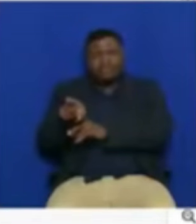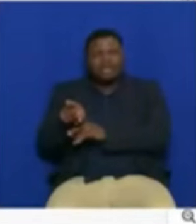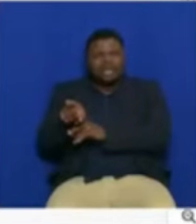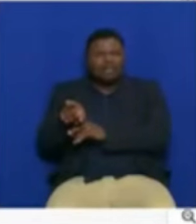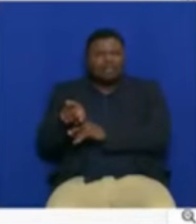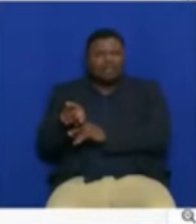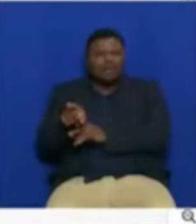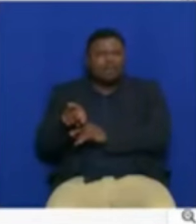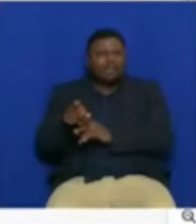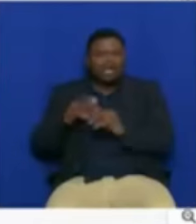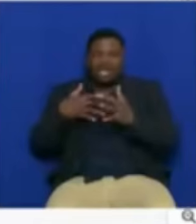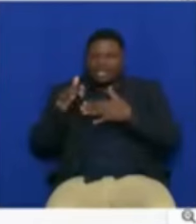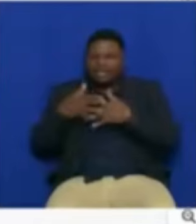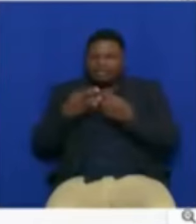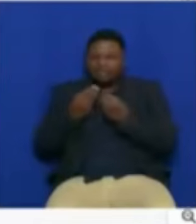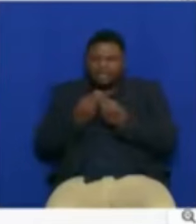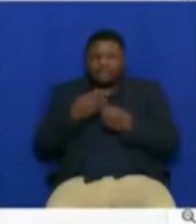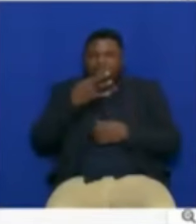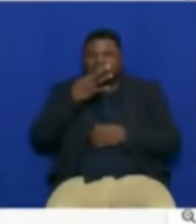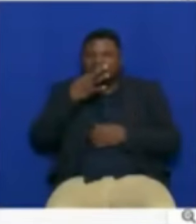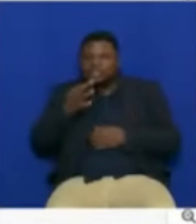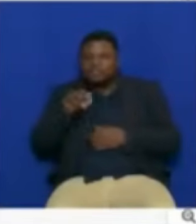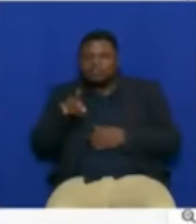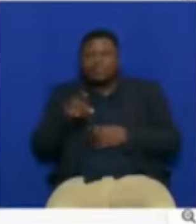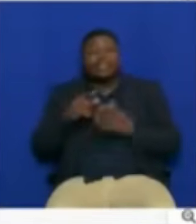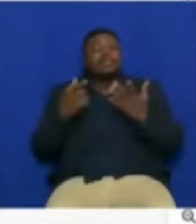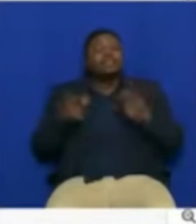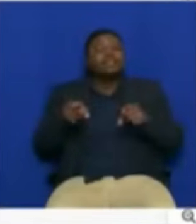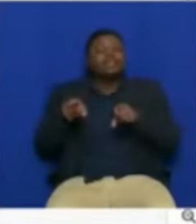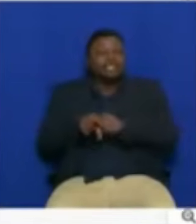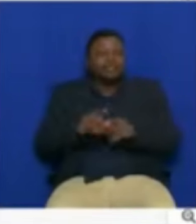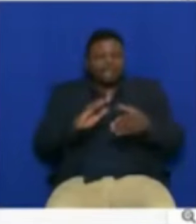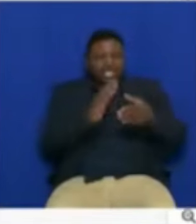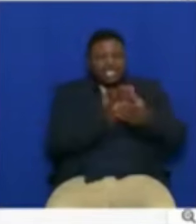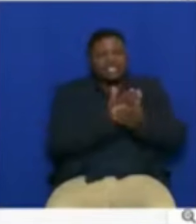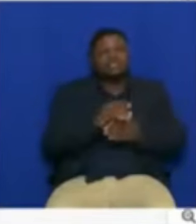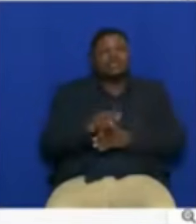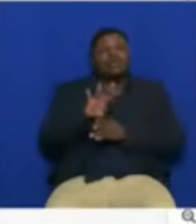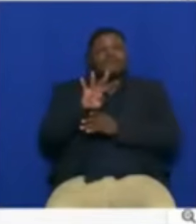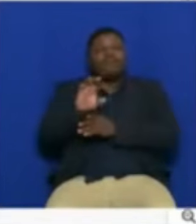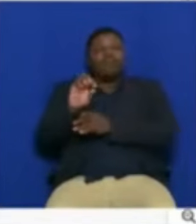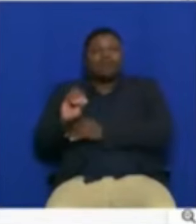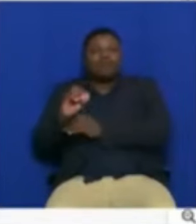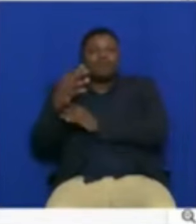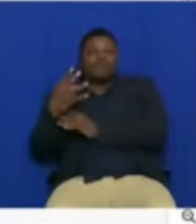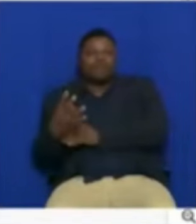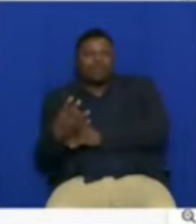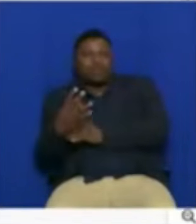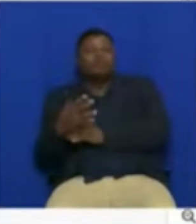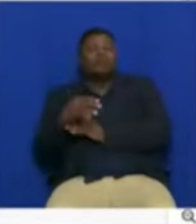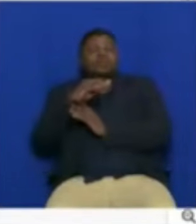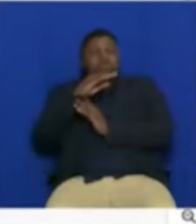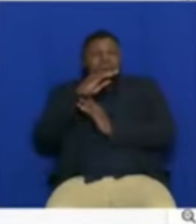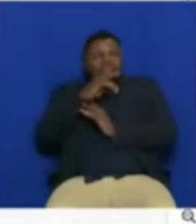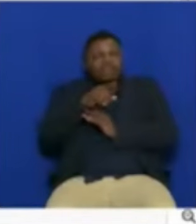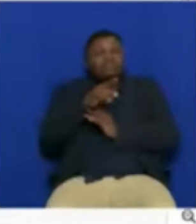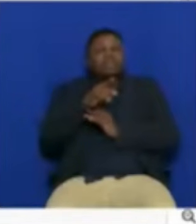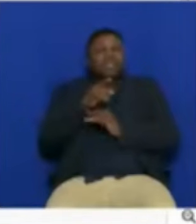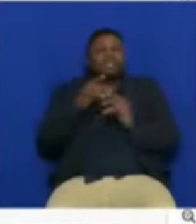the 404, where it just makes a vague allegation, it's being substantiated now in the actual docket that he's referring